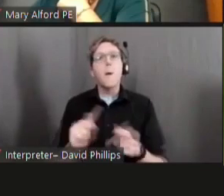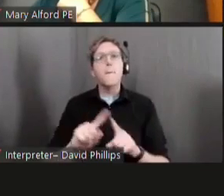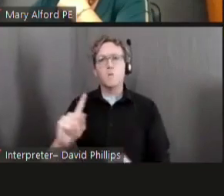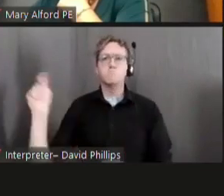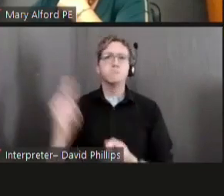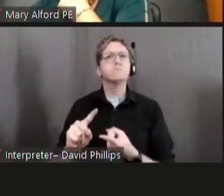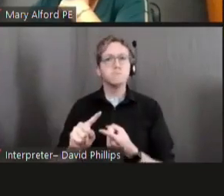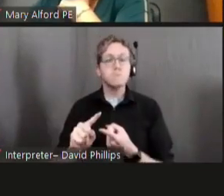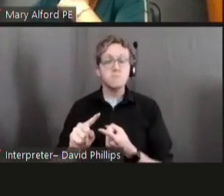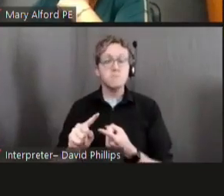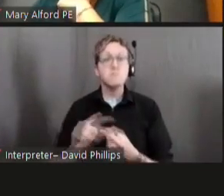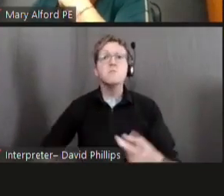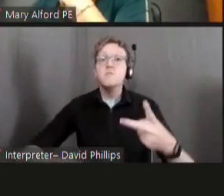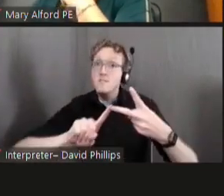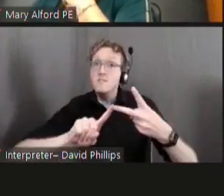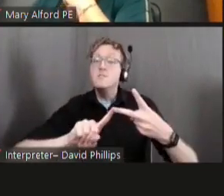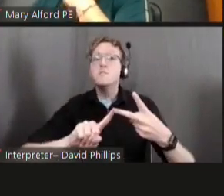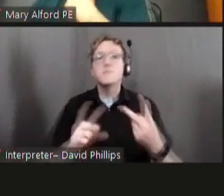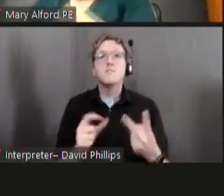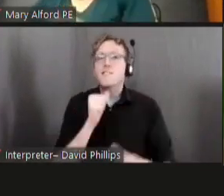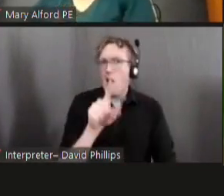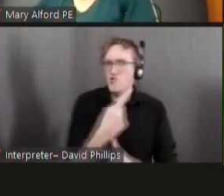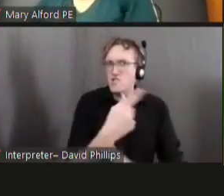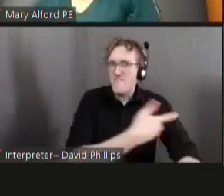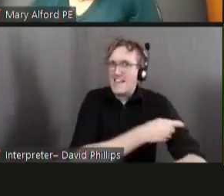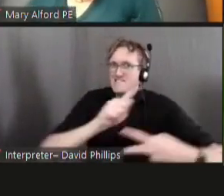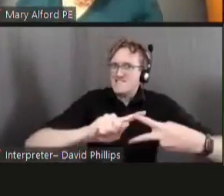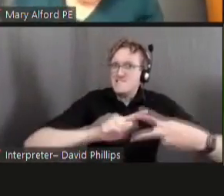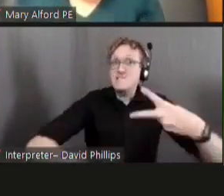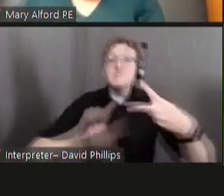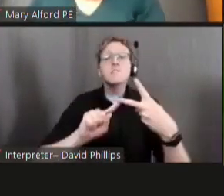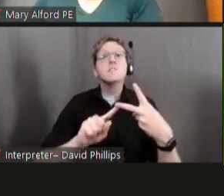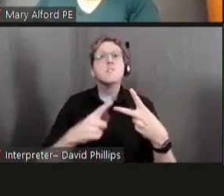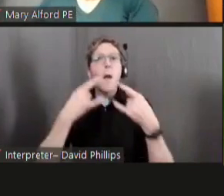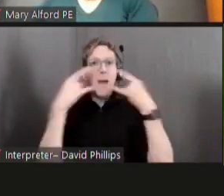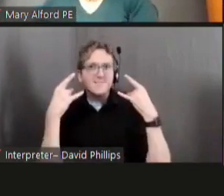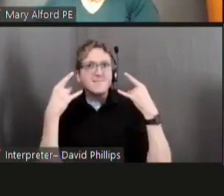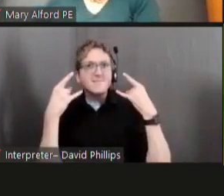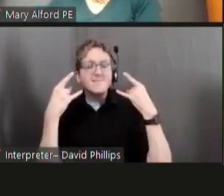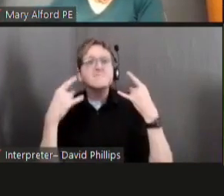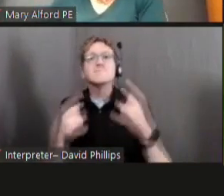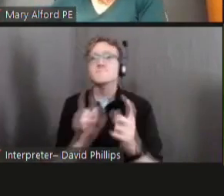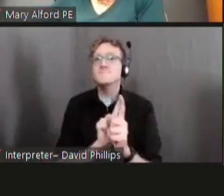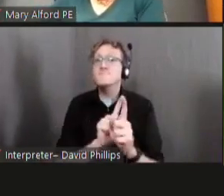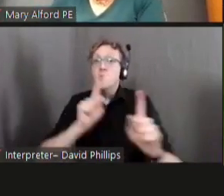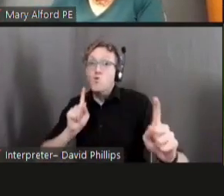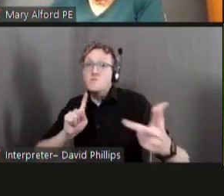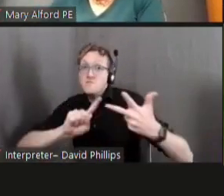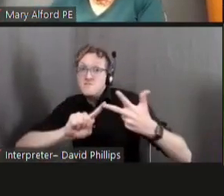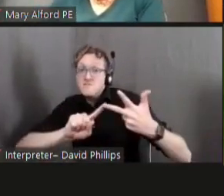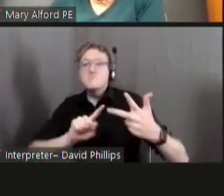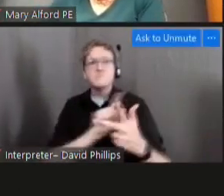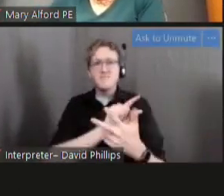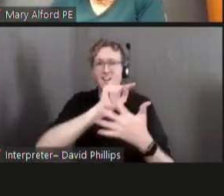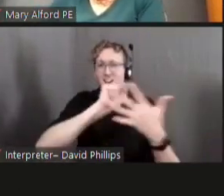significantly. And of course, not just vaccination, but mask use, social distancing. These measures